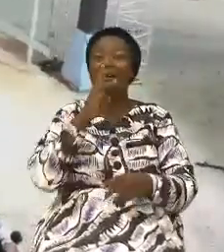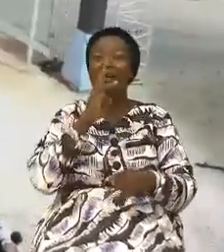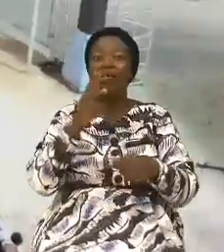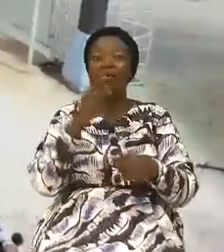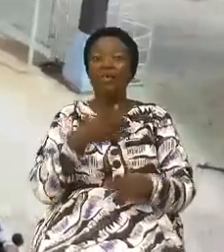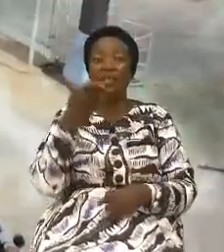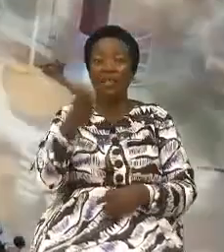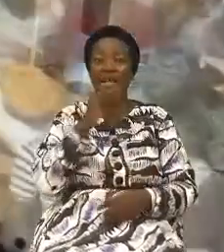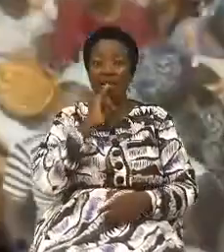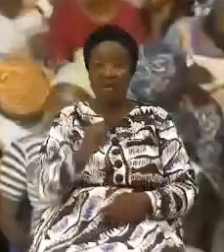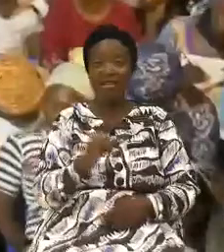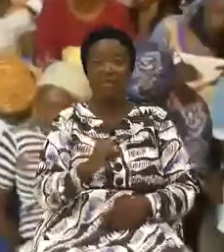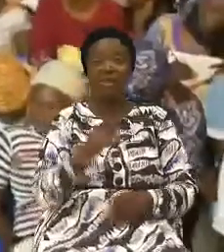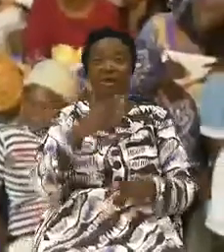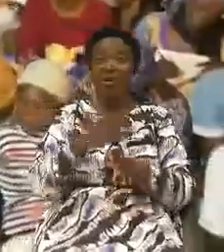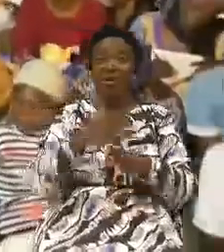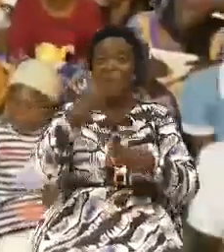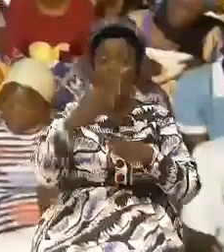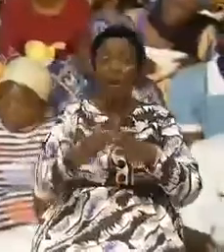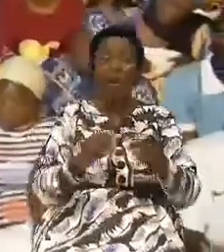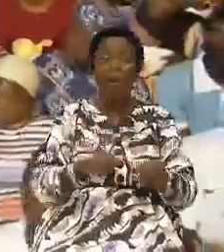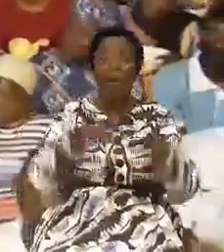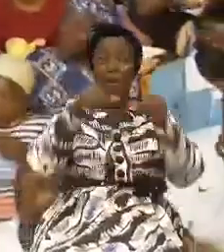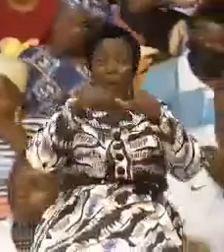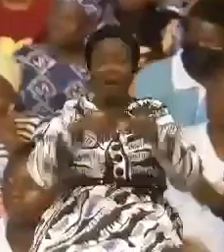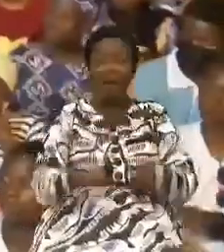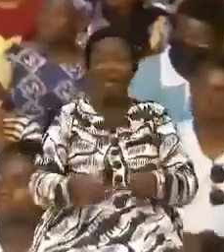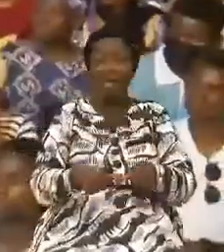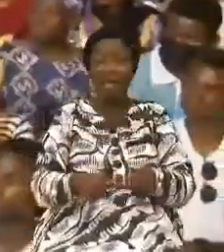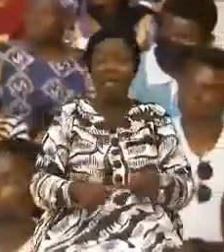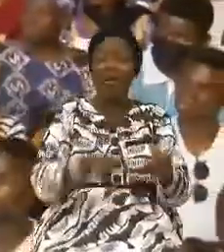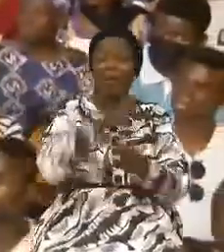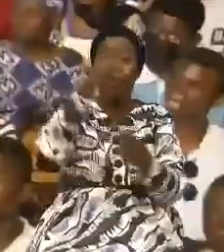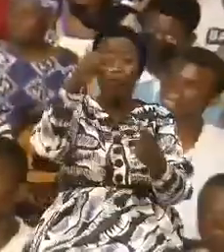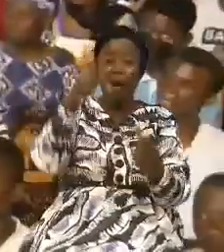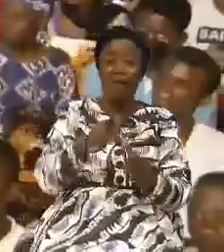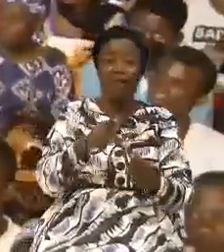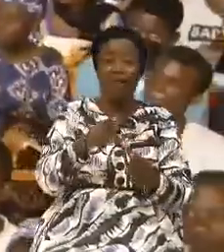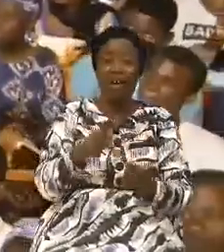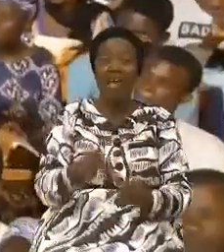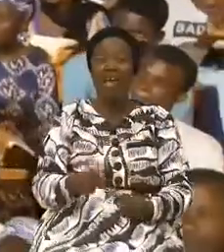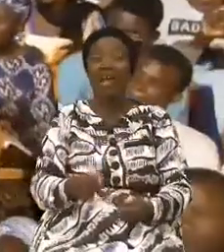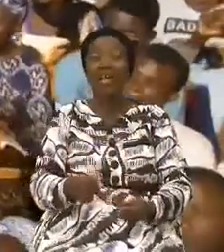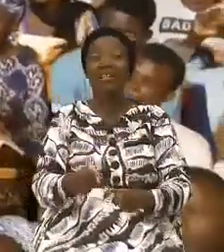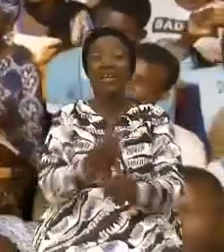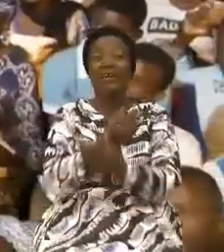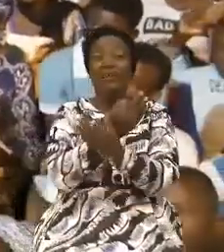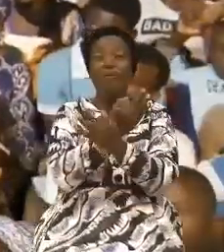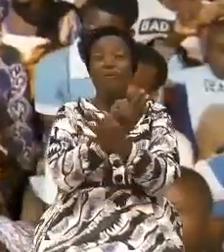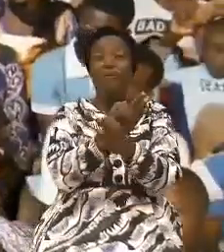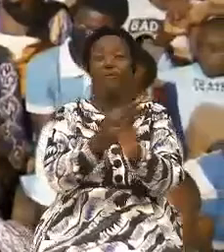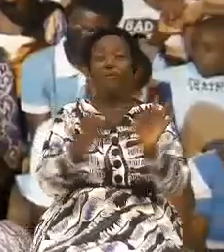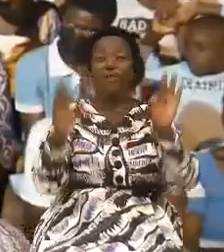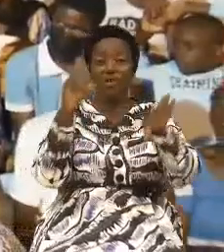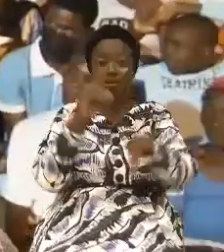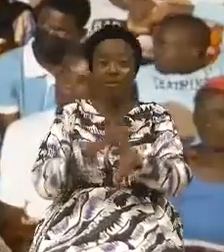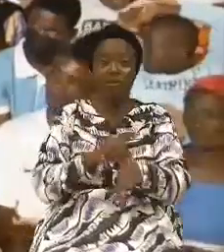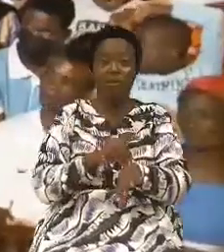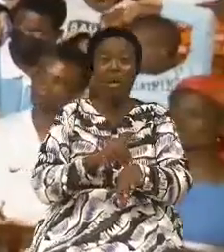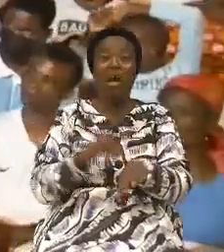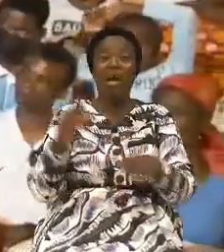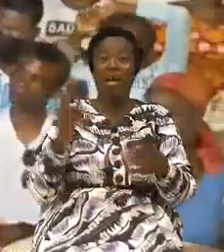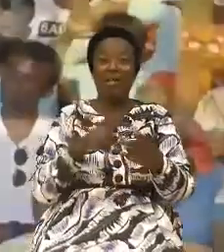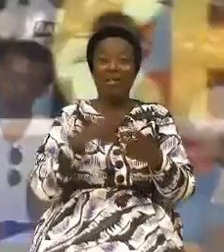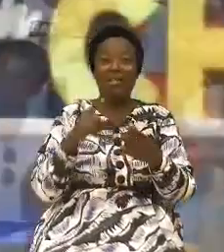total, permanent, perfect emancipation. And then all the ropes are